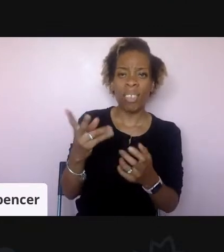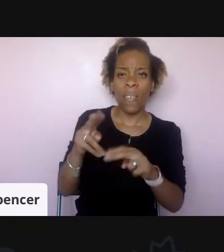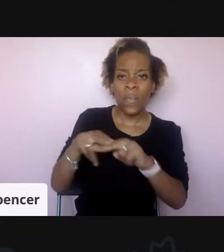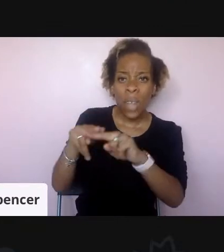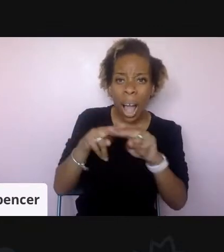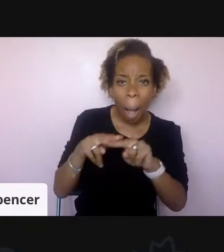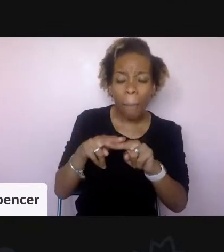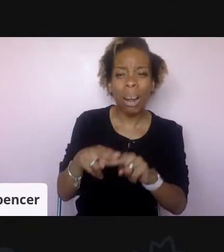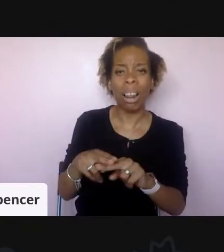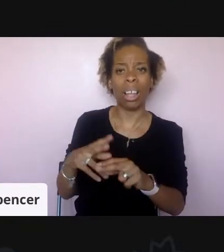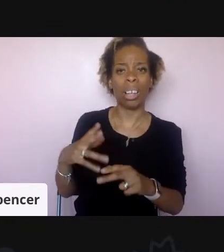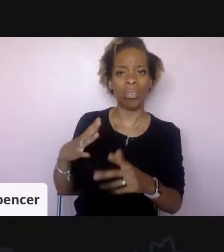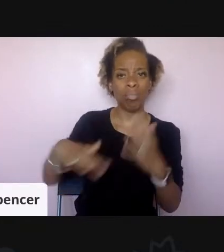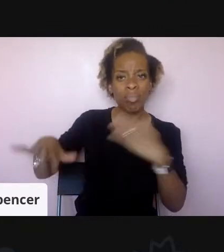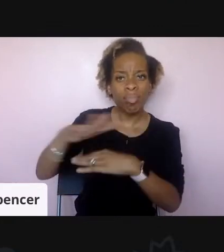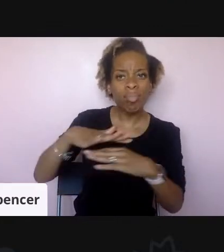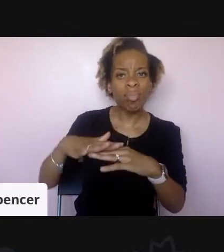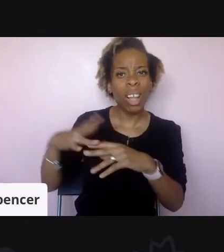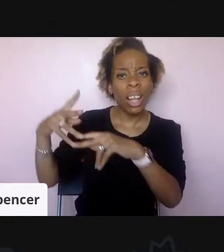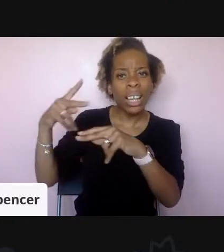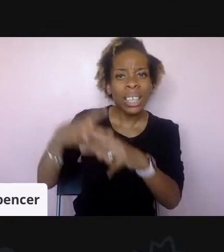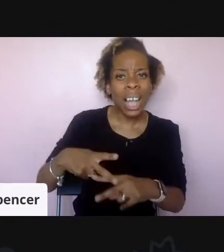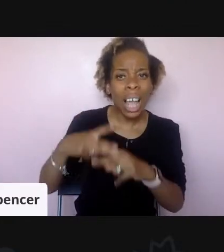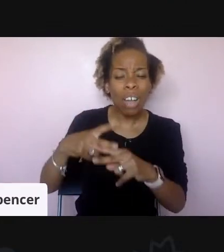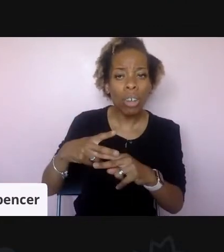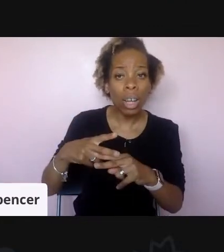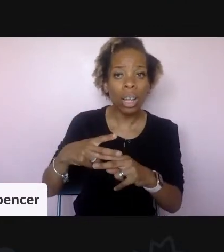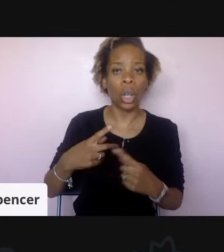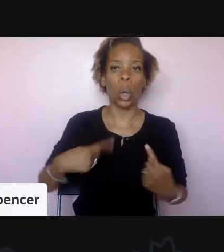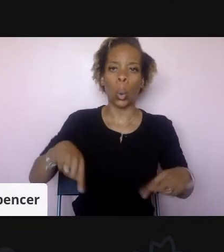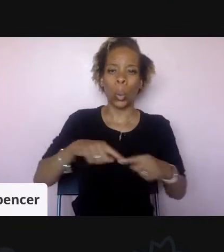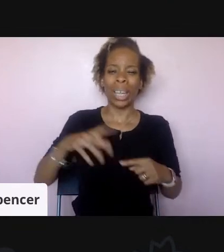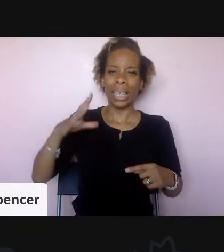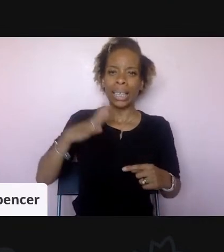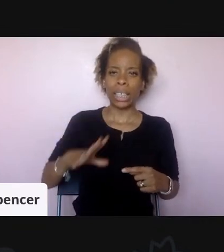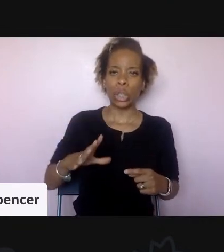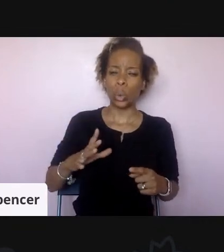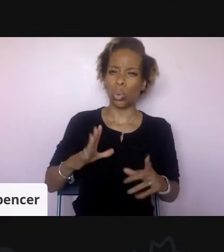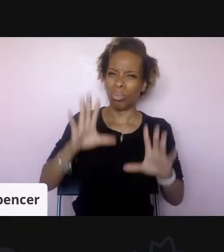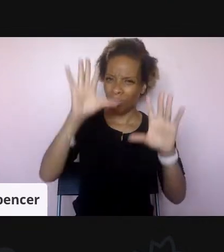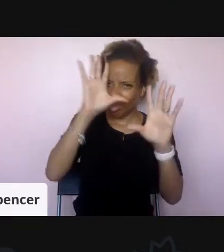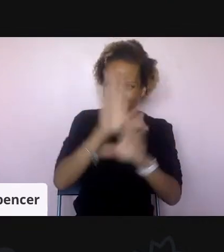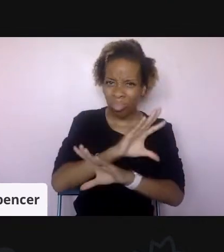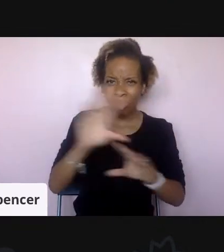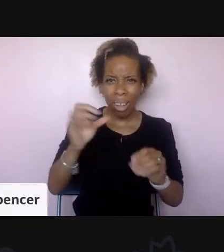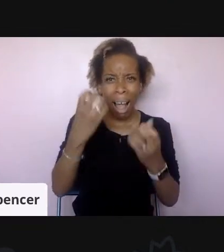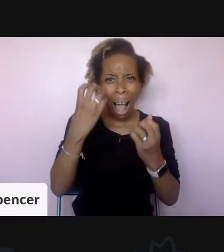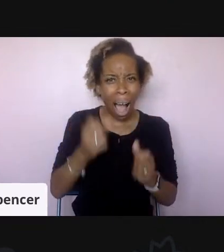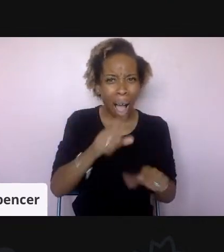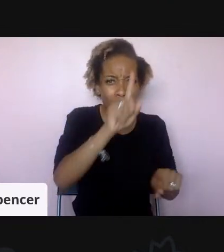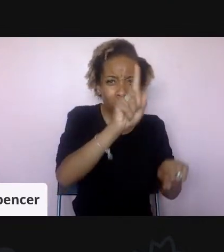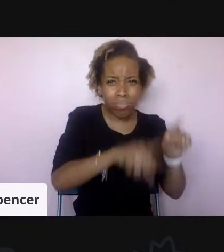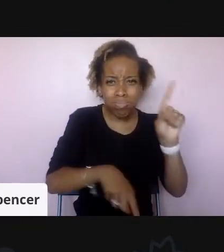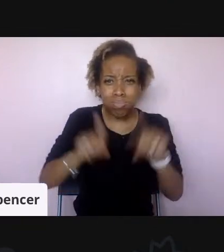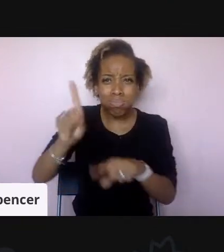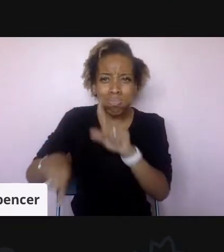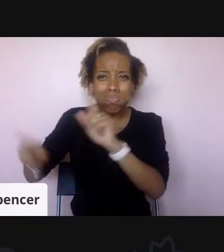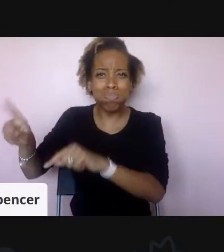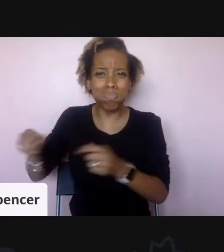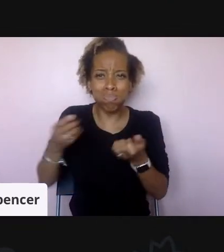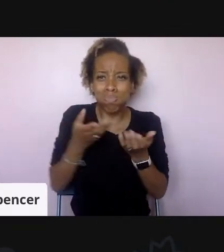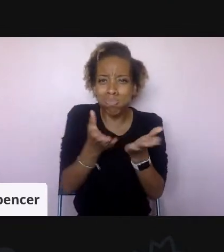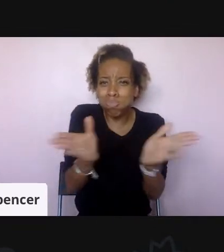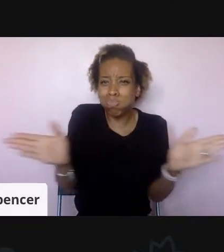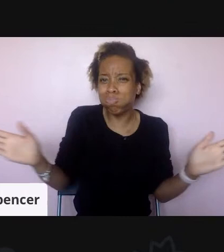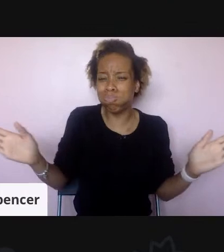responsibilities. There's a real need to give voice to these and show how they can be experienced differently by